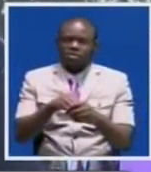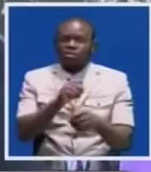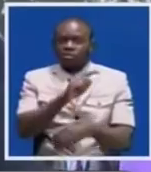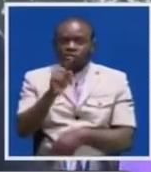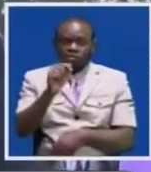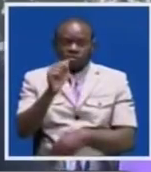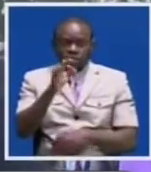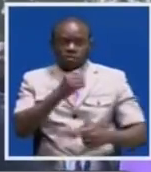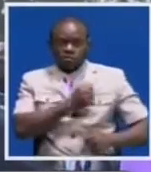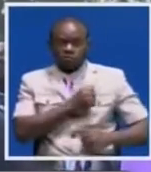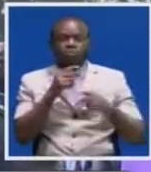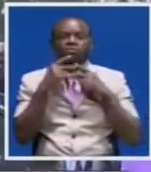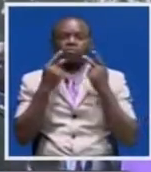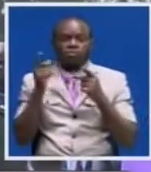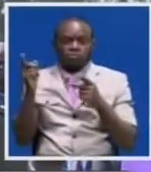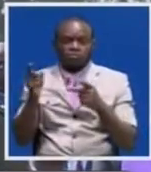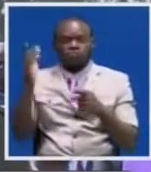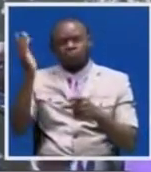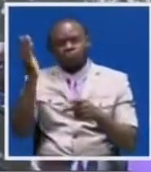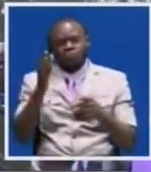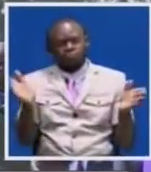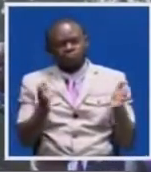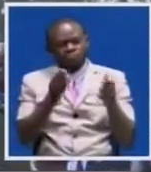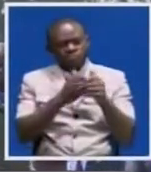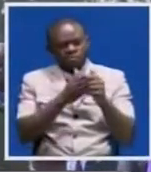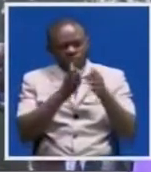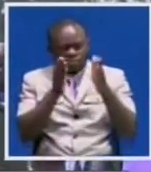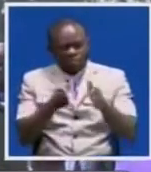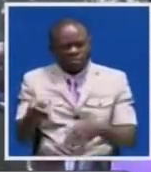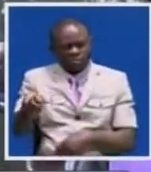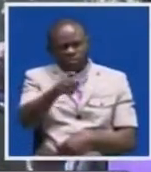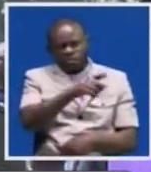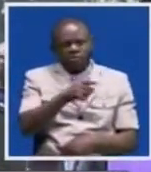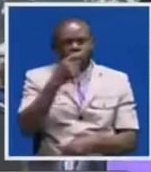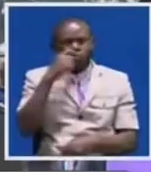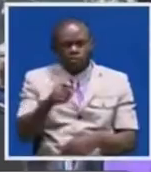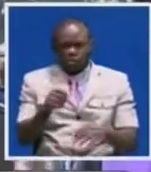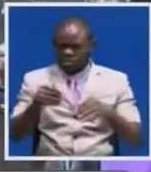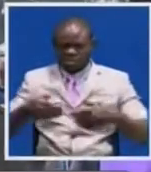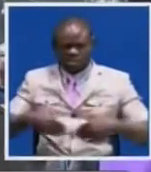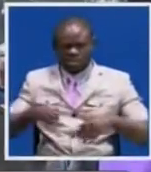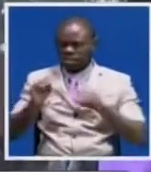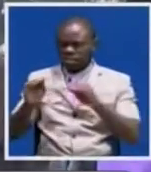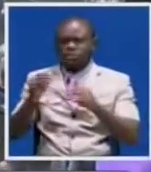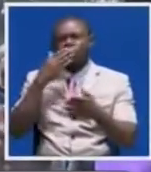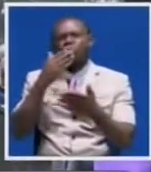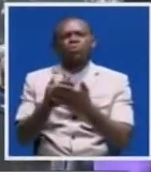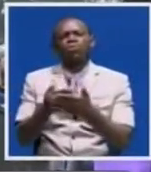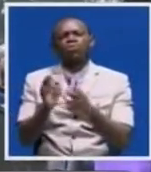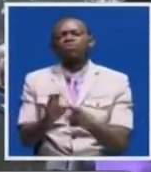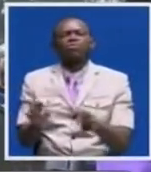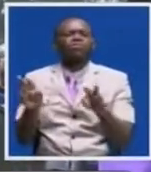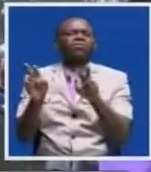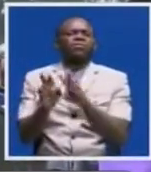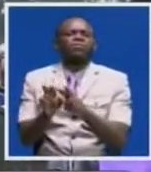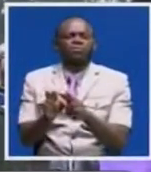Moffat Nyambe urged leaders and elders at various levels to pass on positive values to the young generation to guarantee their